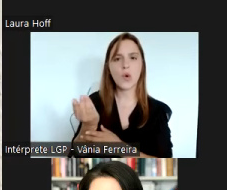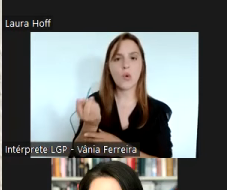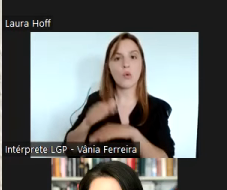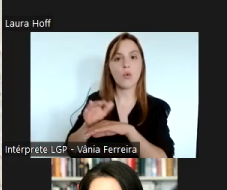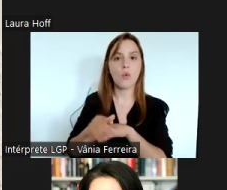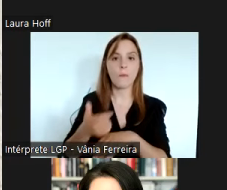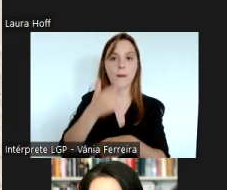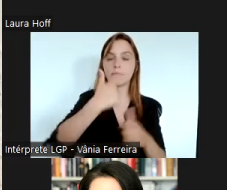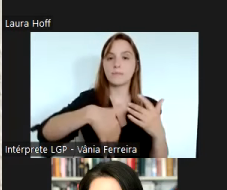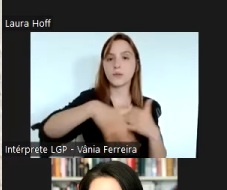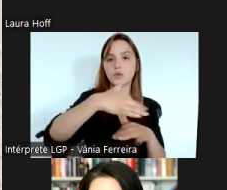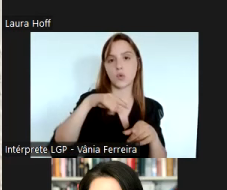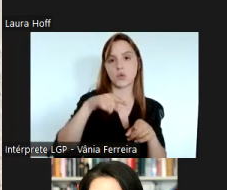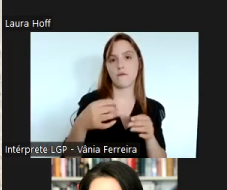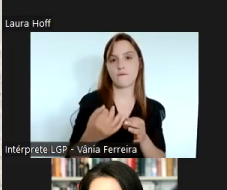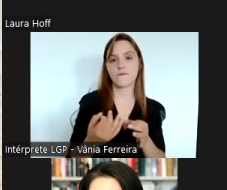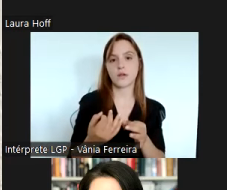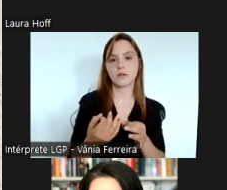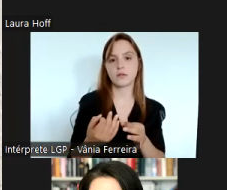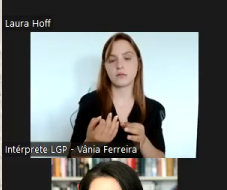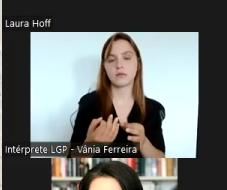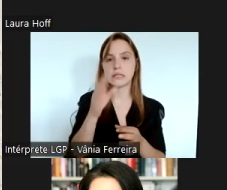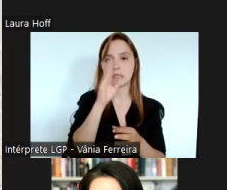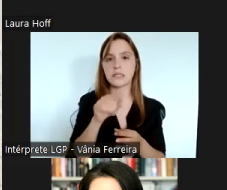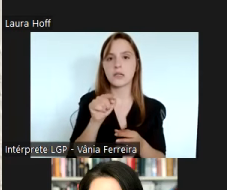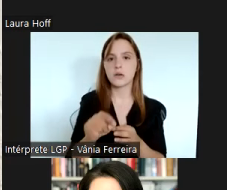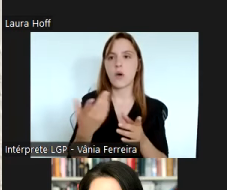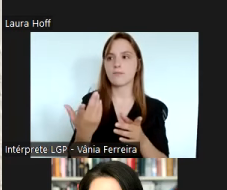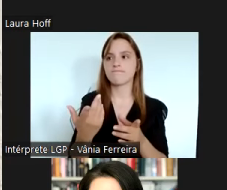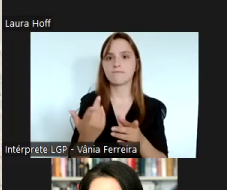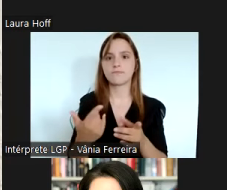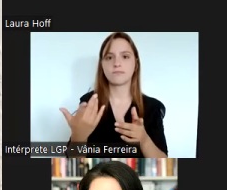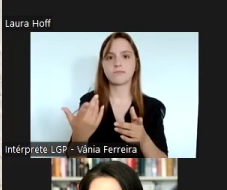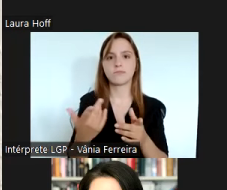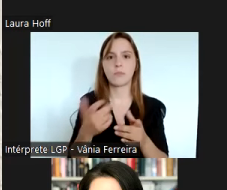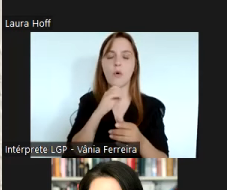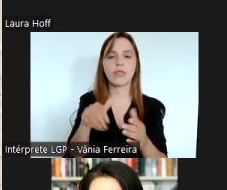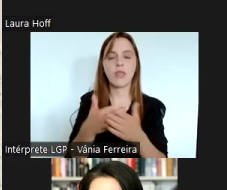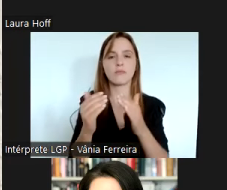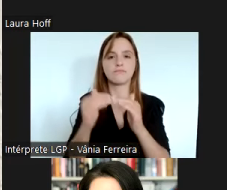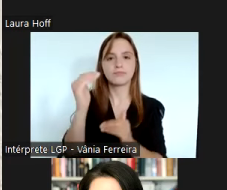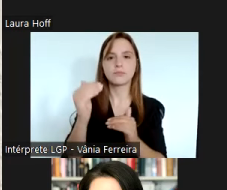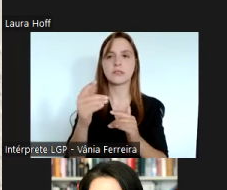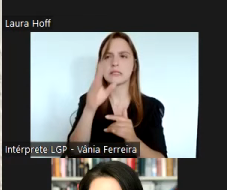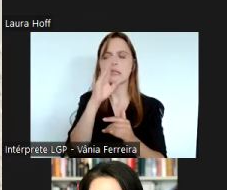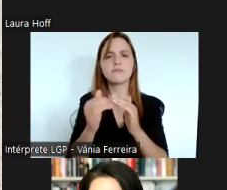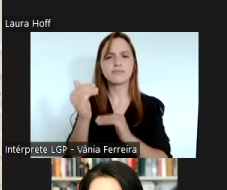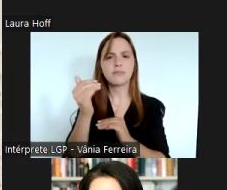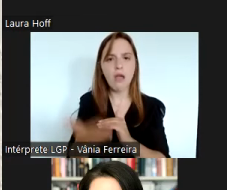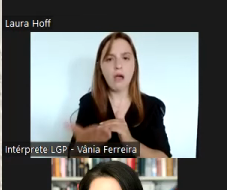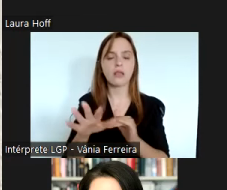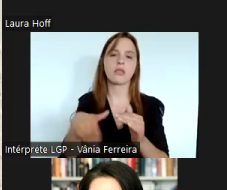the case, then the result is inequality. And another result of that will be unhappiness. There were